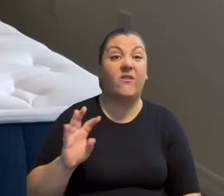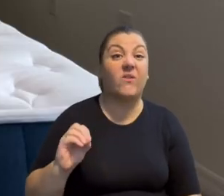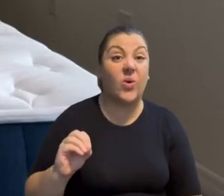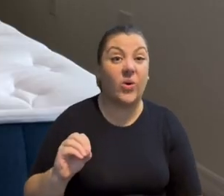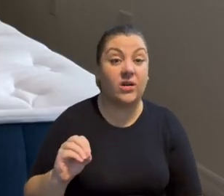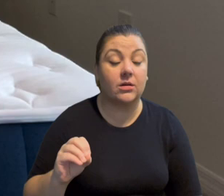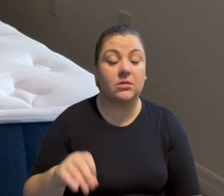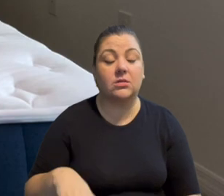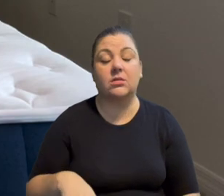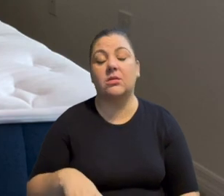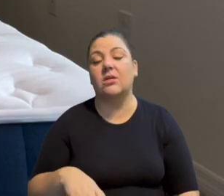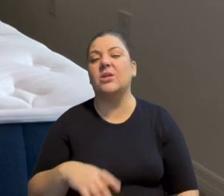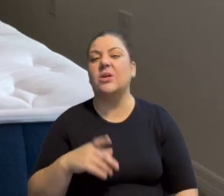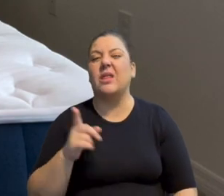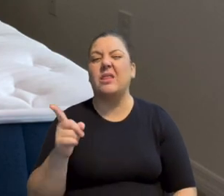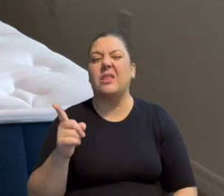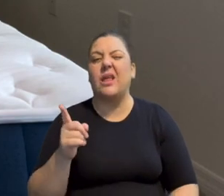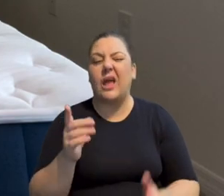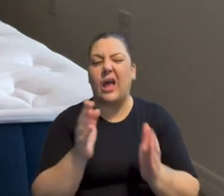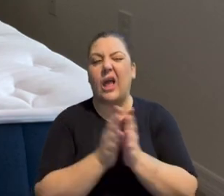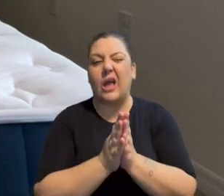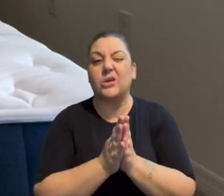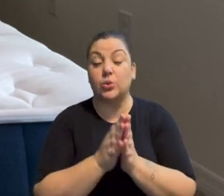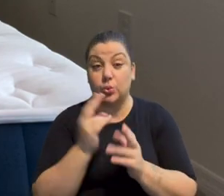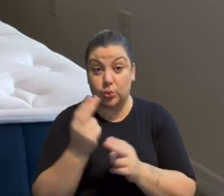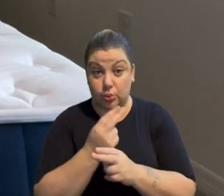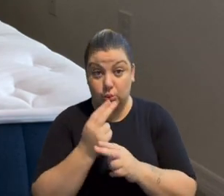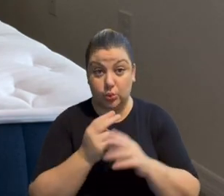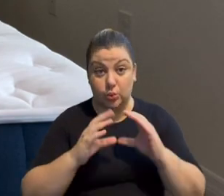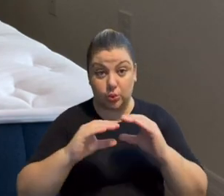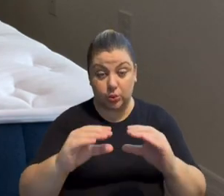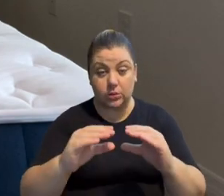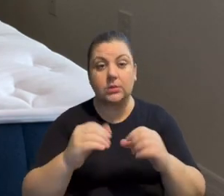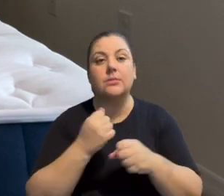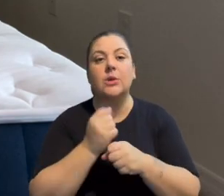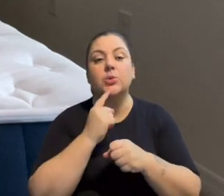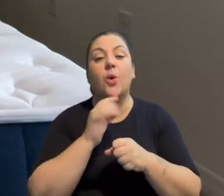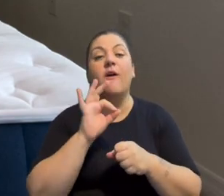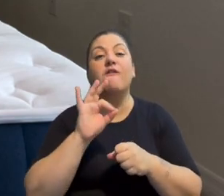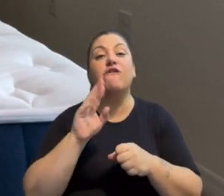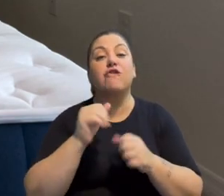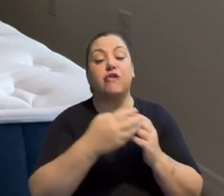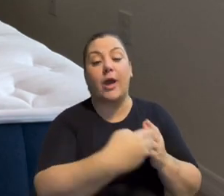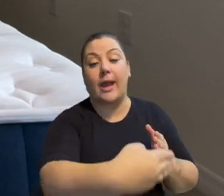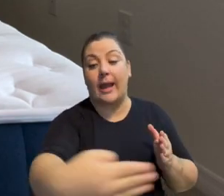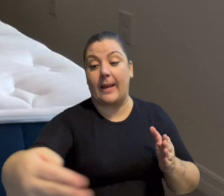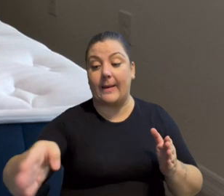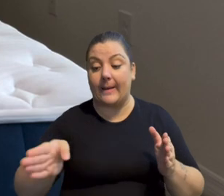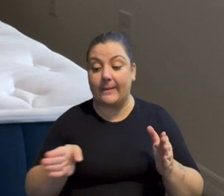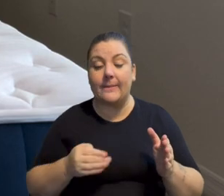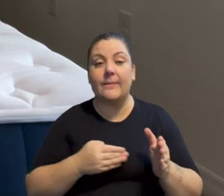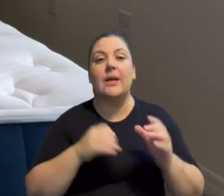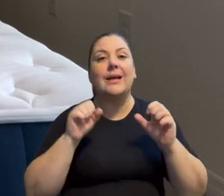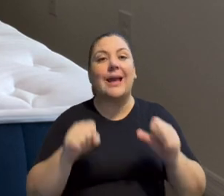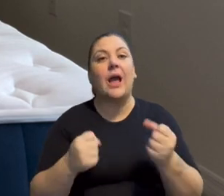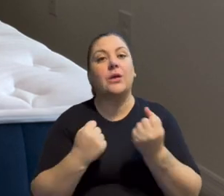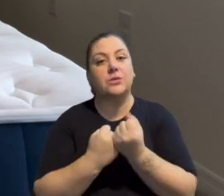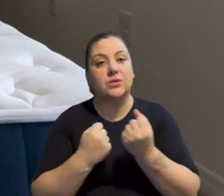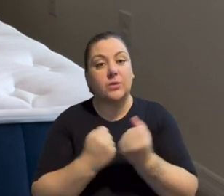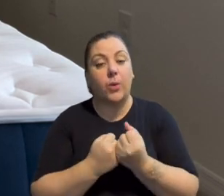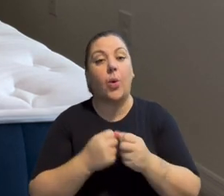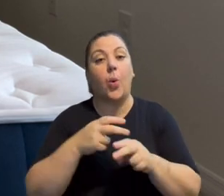have a frame that is going to be able to hold the weight of the mattress and the weight of the people sleeping